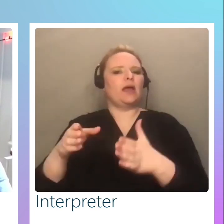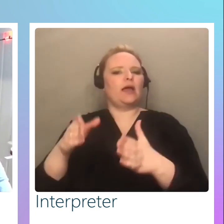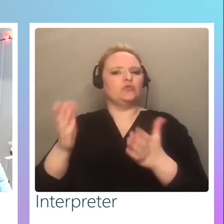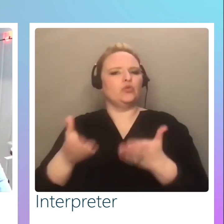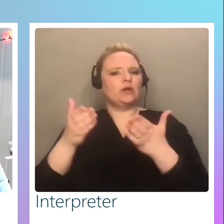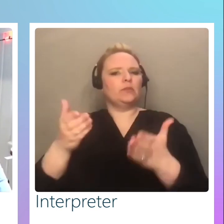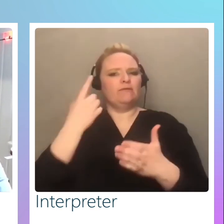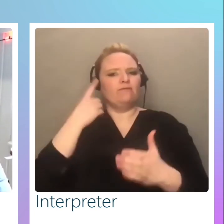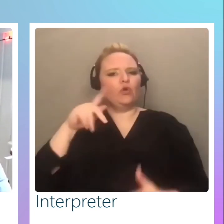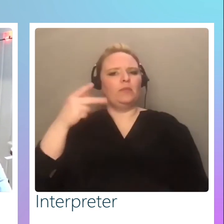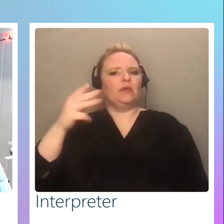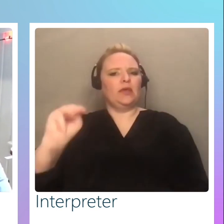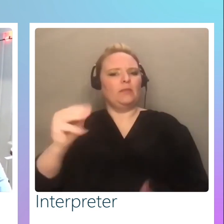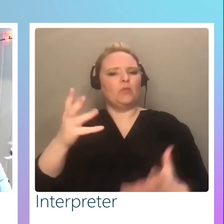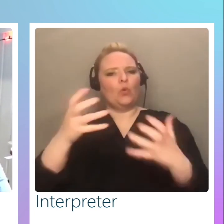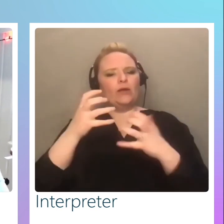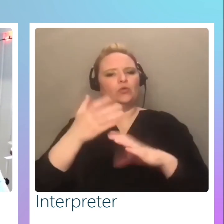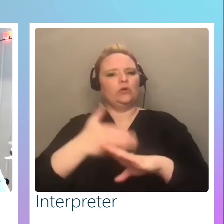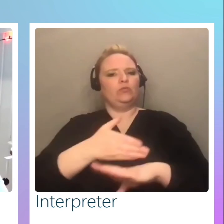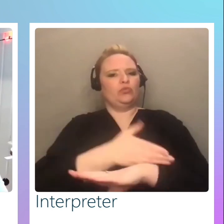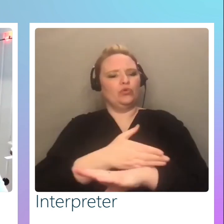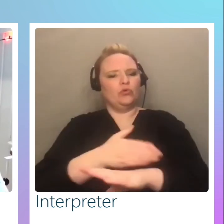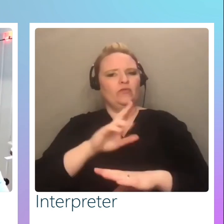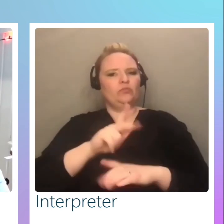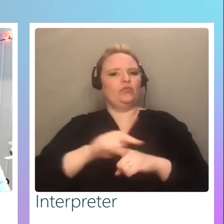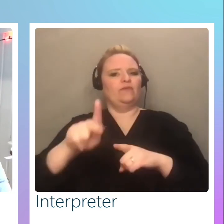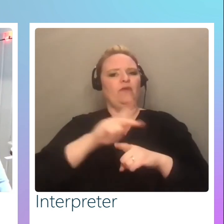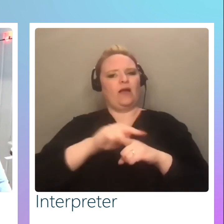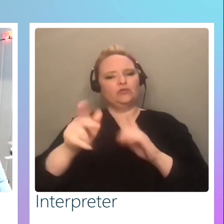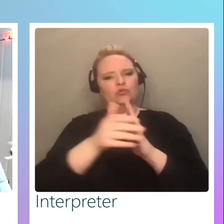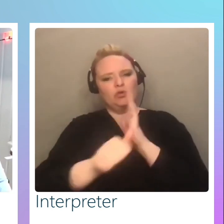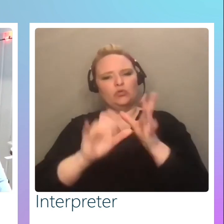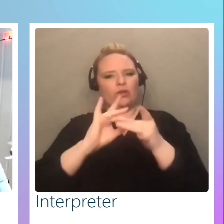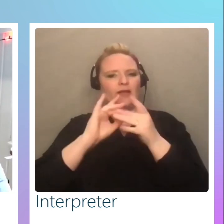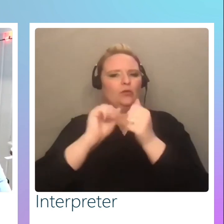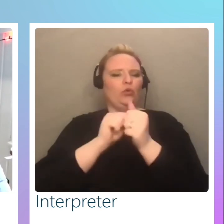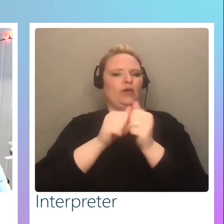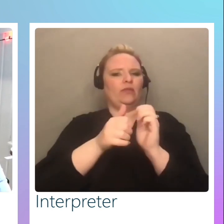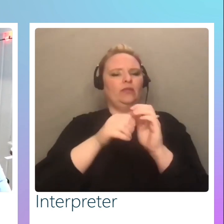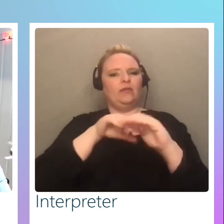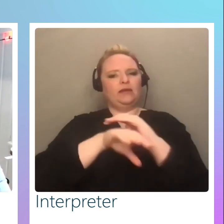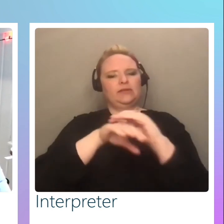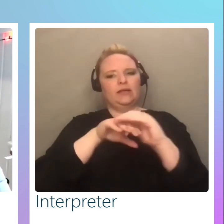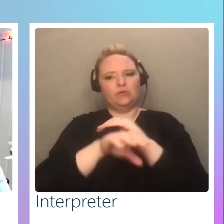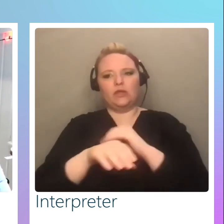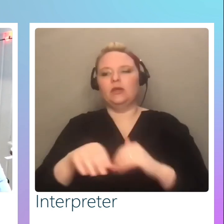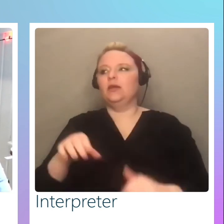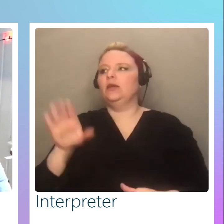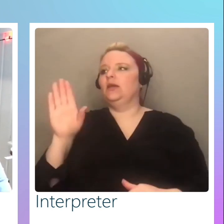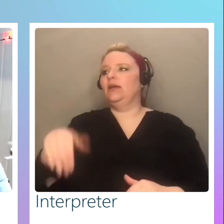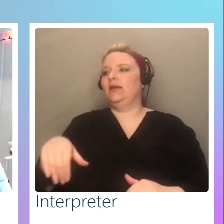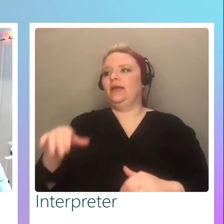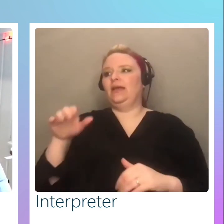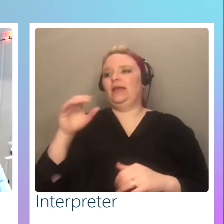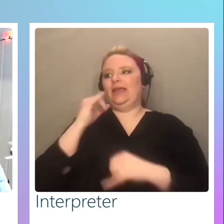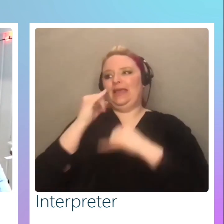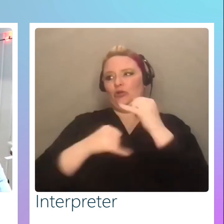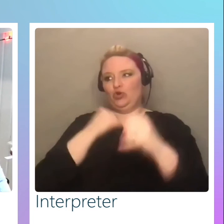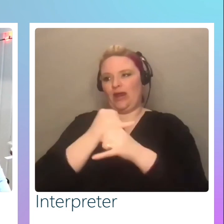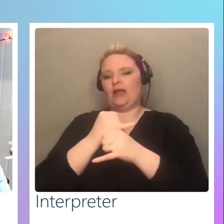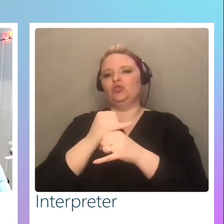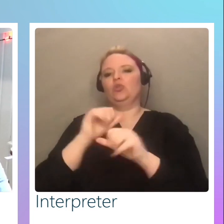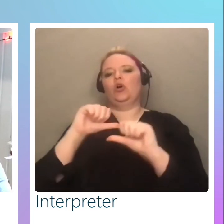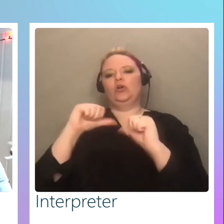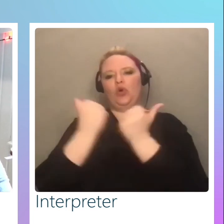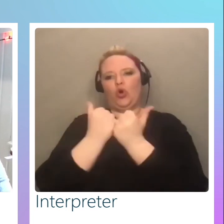for PMs interested in growing their professional skills within accessibility? I would say go to the International Association